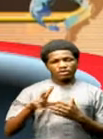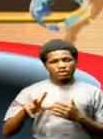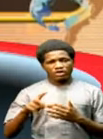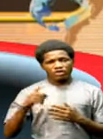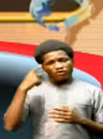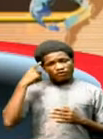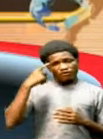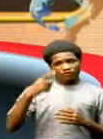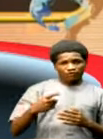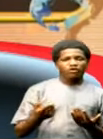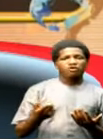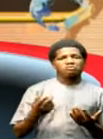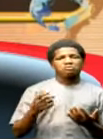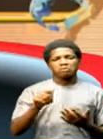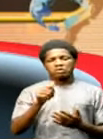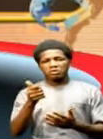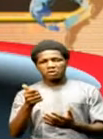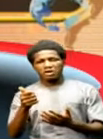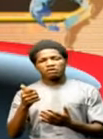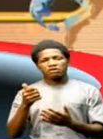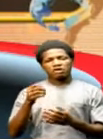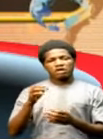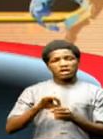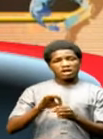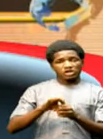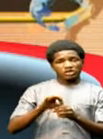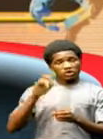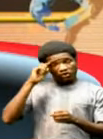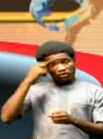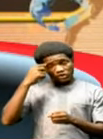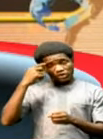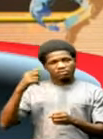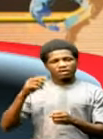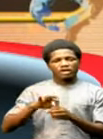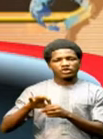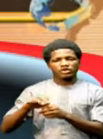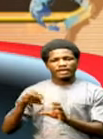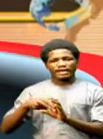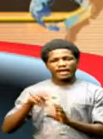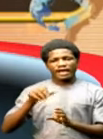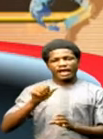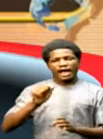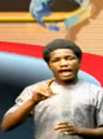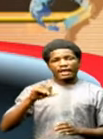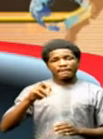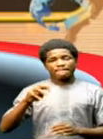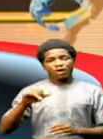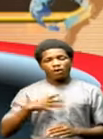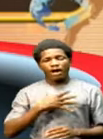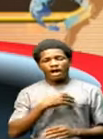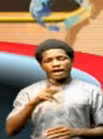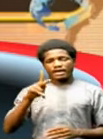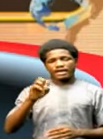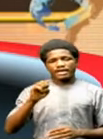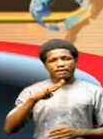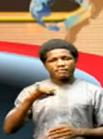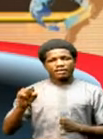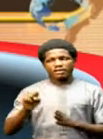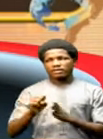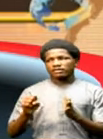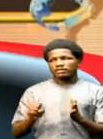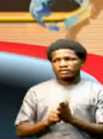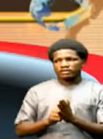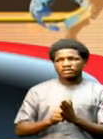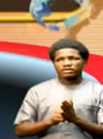of supplementary governorship elections in Adamawa and Kebbi states, 5 senatorial districts, 31 federal and 58